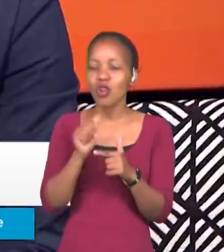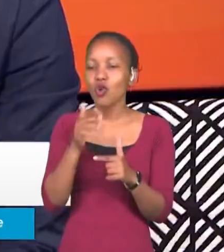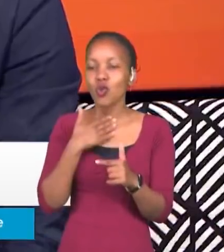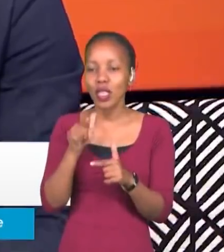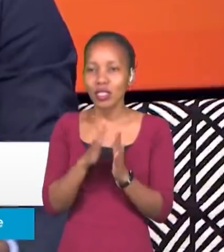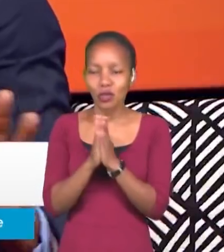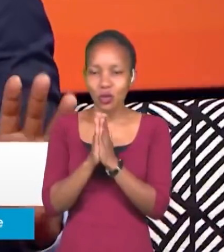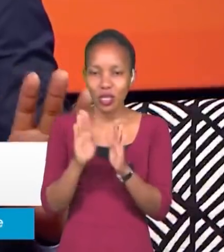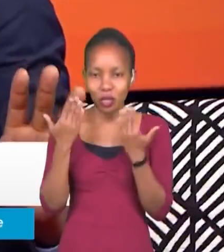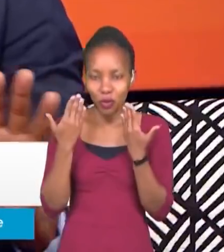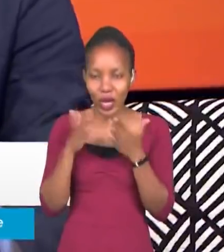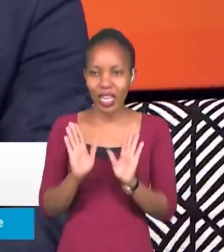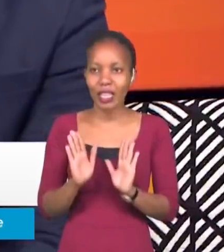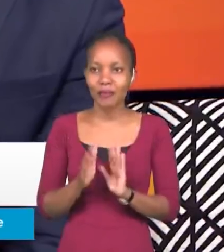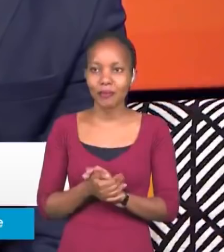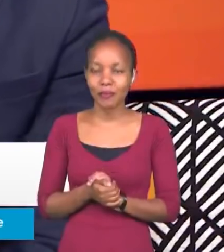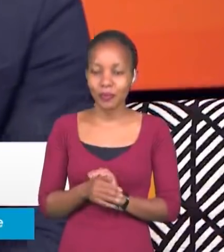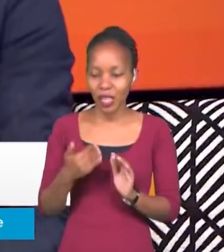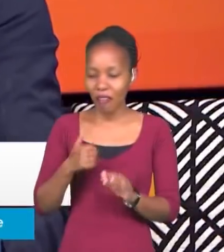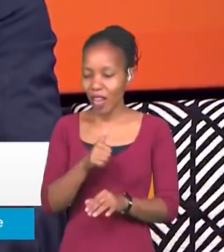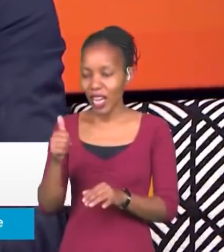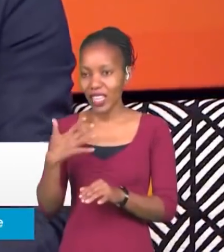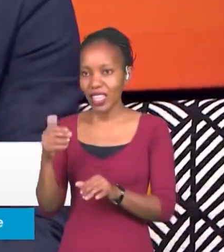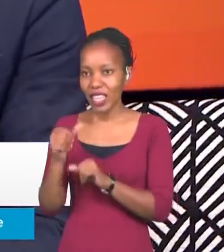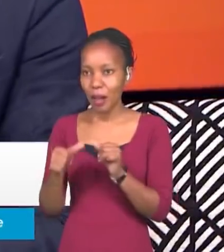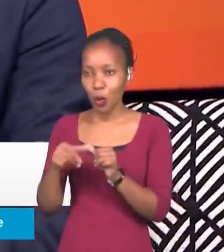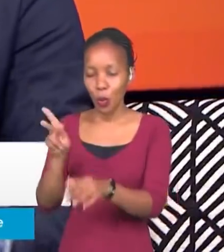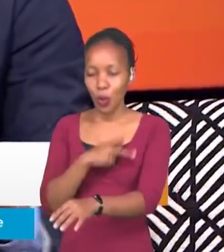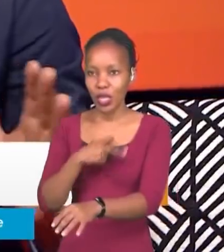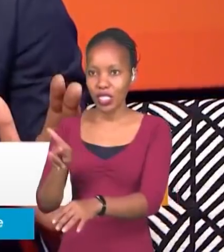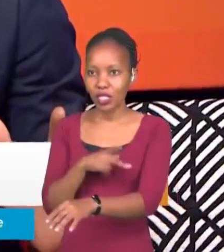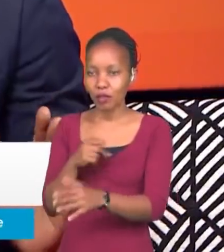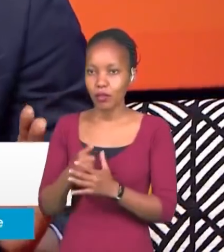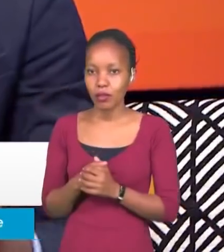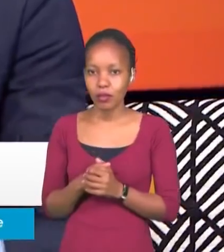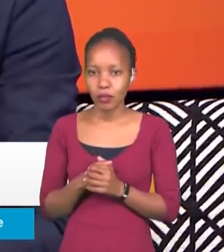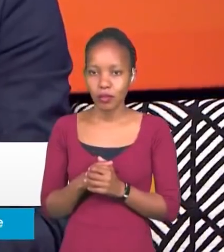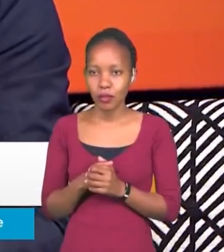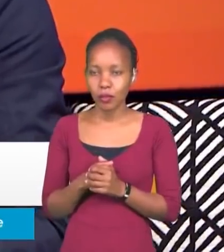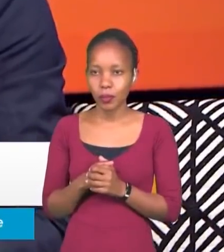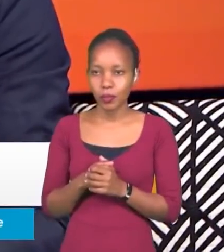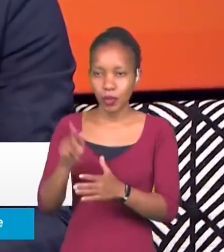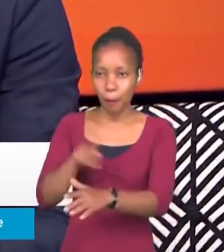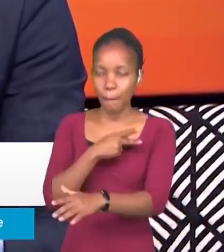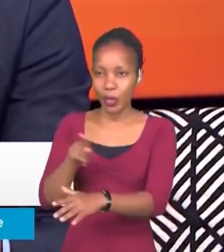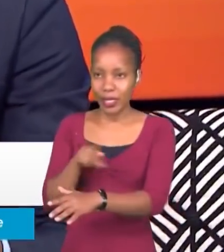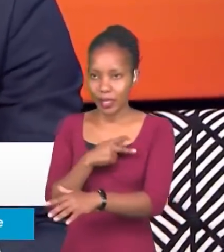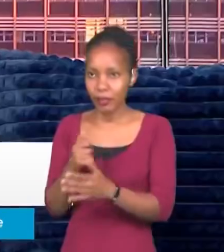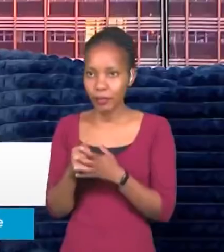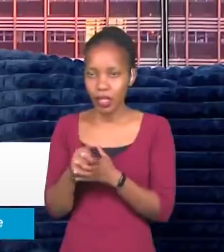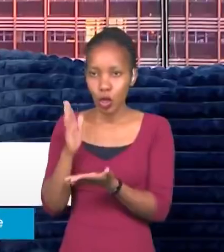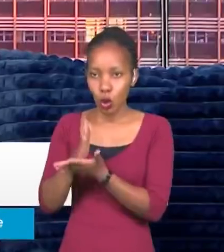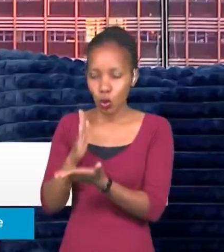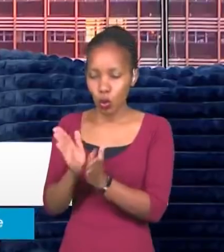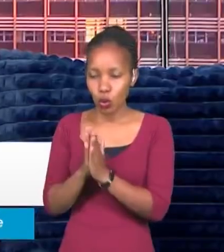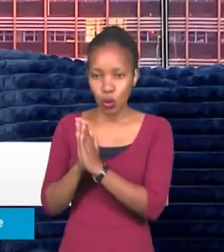Interesting. Yes. Now, there's something else about poetry. Yes. Let's not talk about content. Uh-huh. Poetry, two